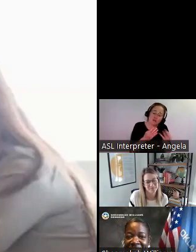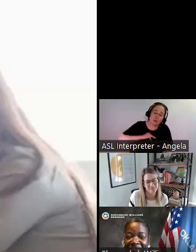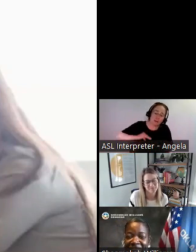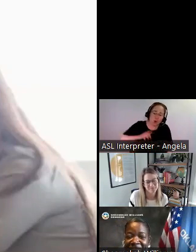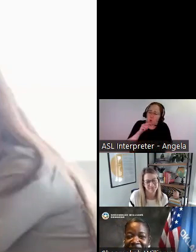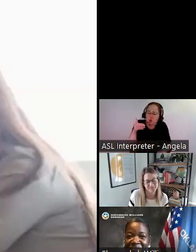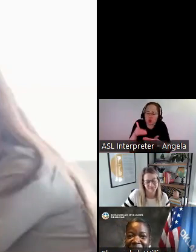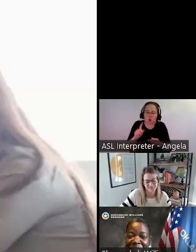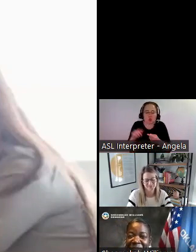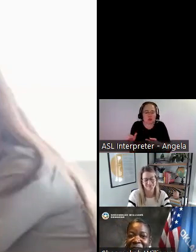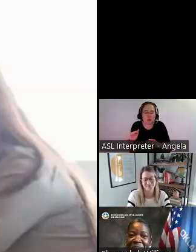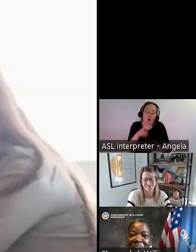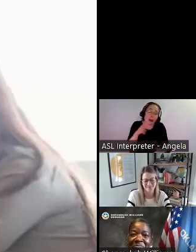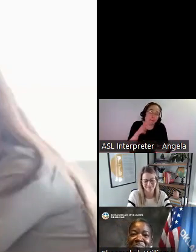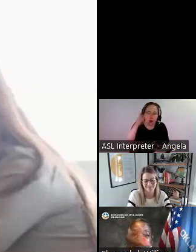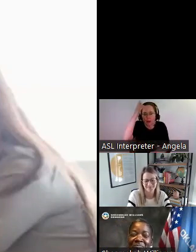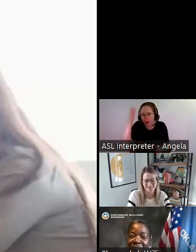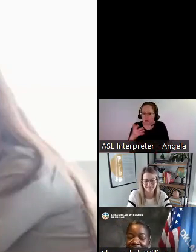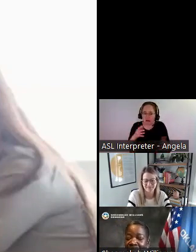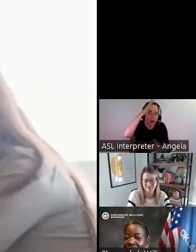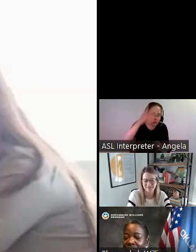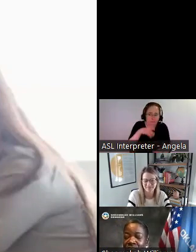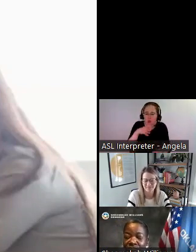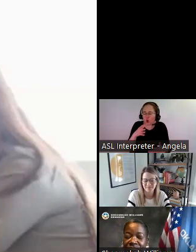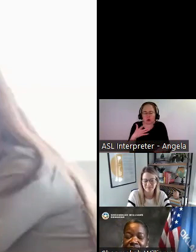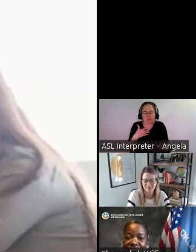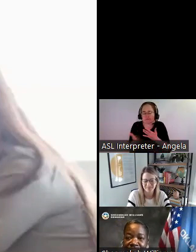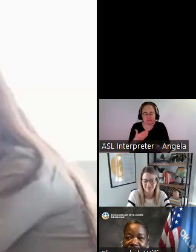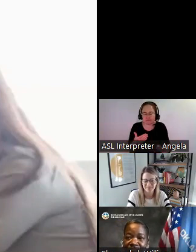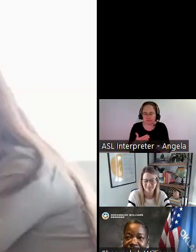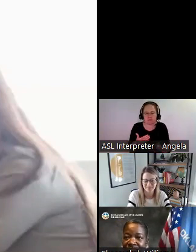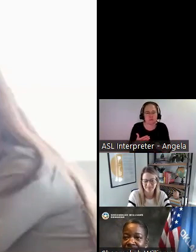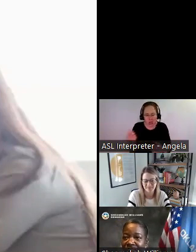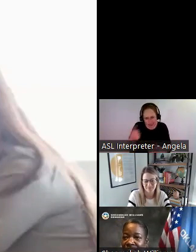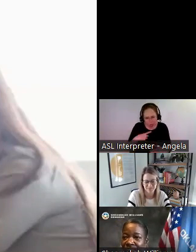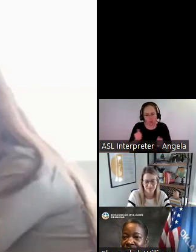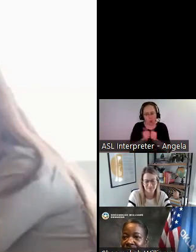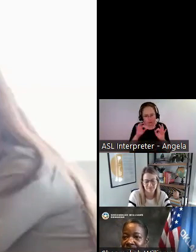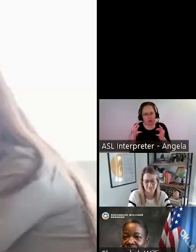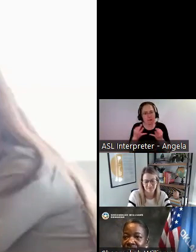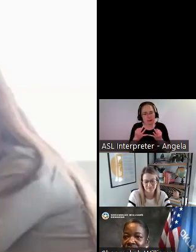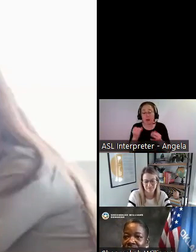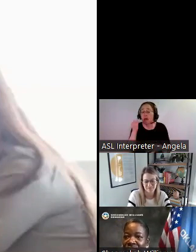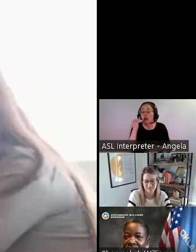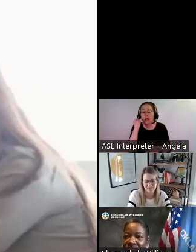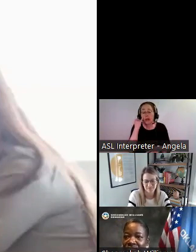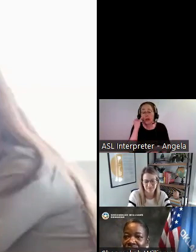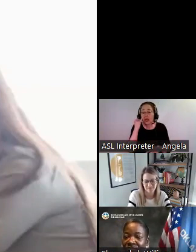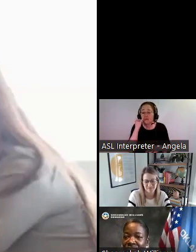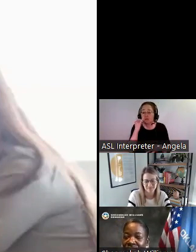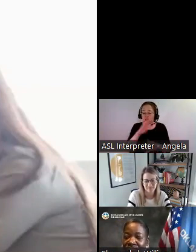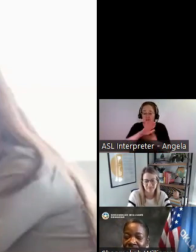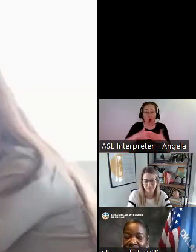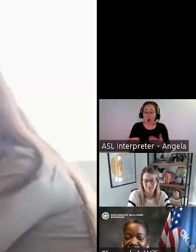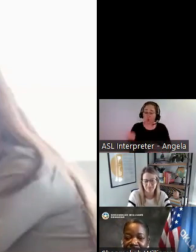child, that may be the grandmother, the grandfather, the father, the mother, but to come in with the family. If everybody refuses